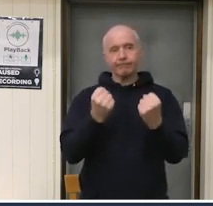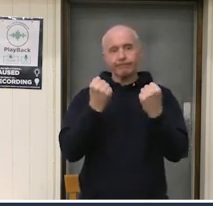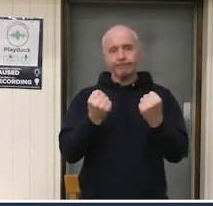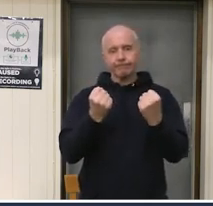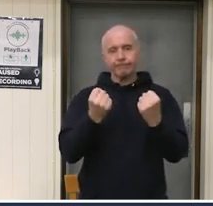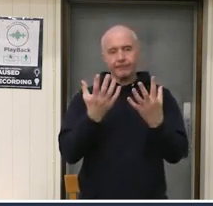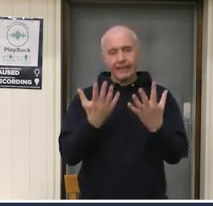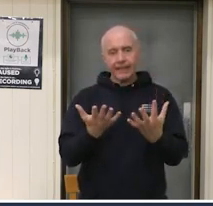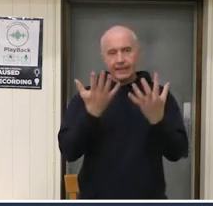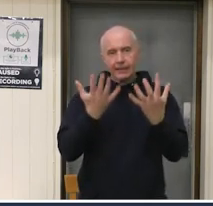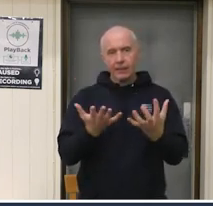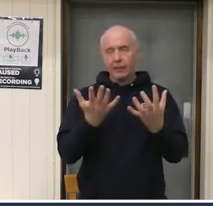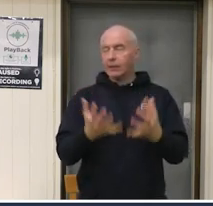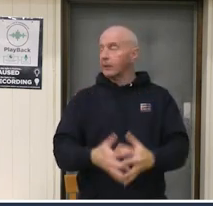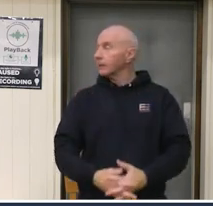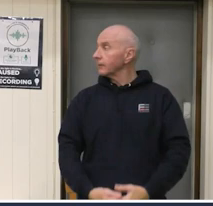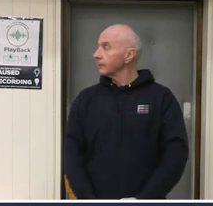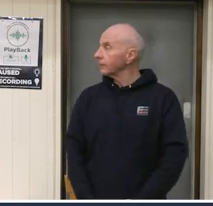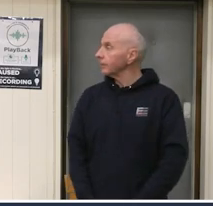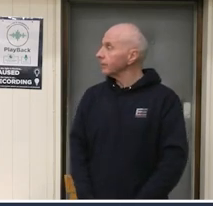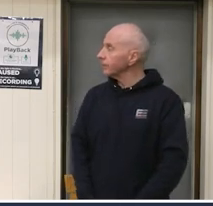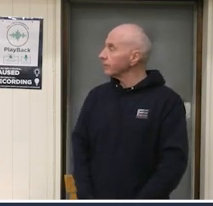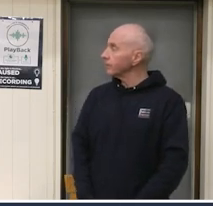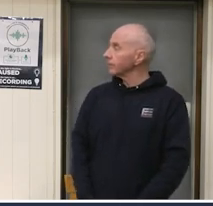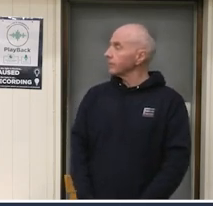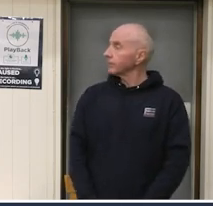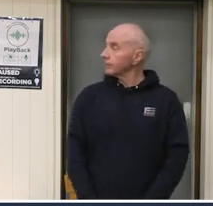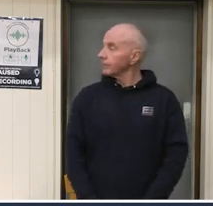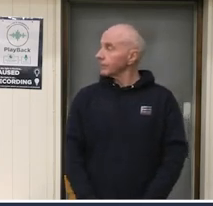And so you think, right, that's fine.